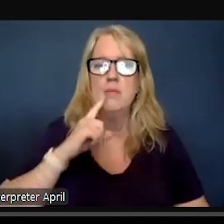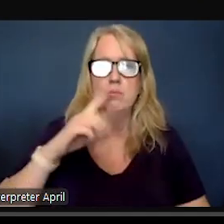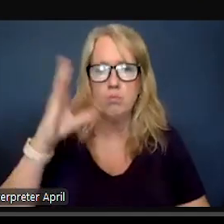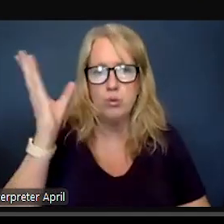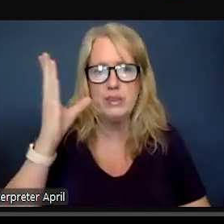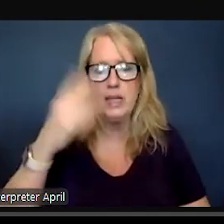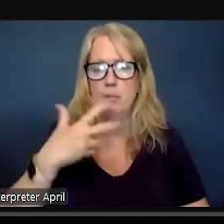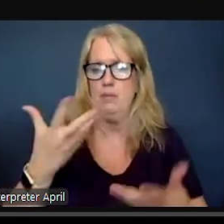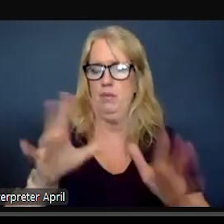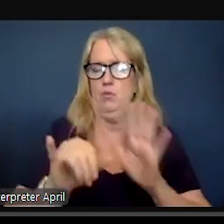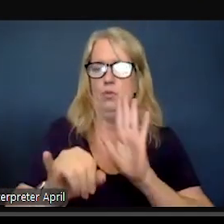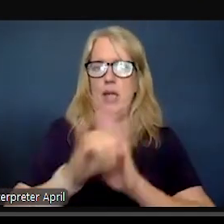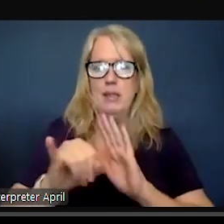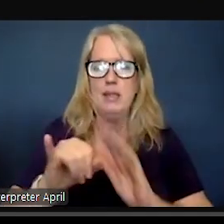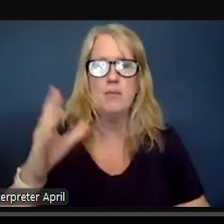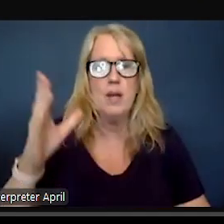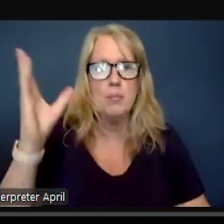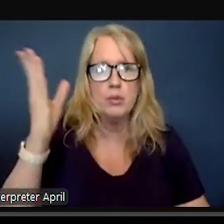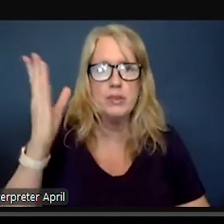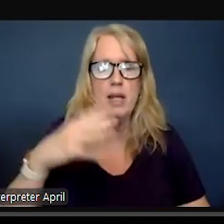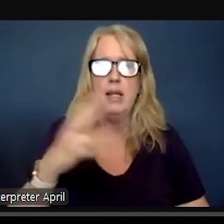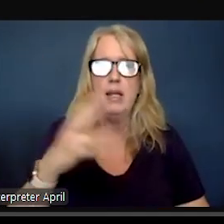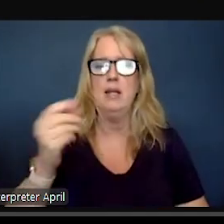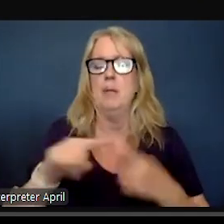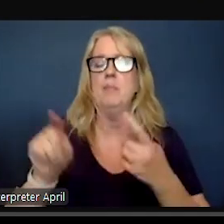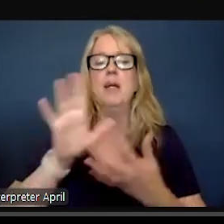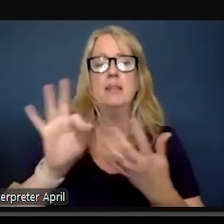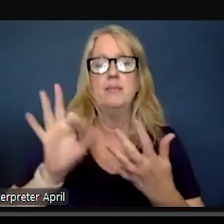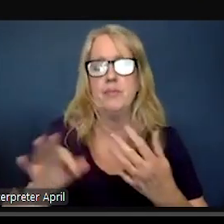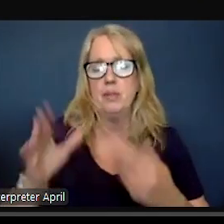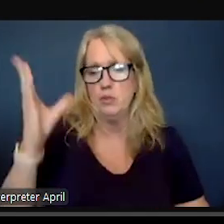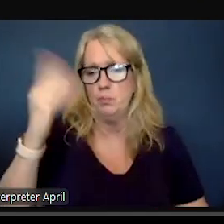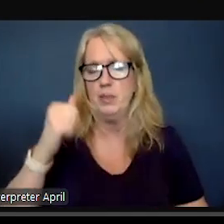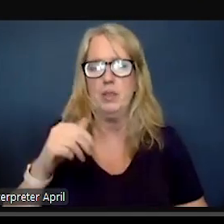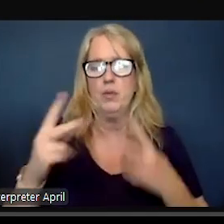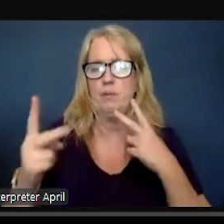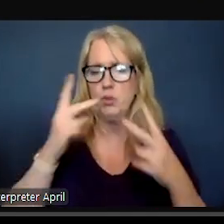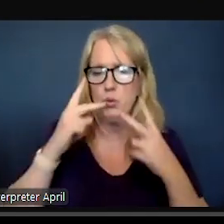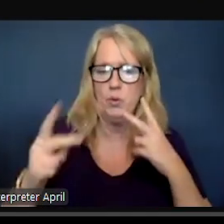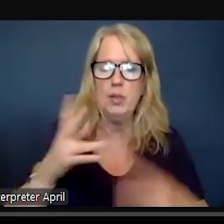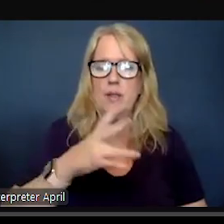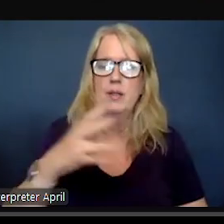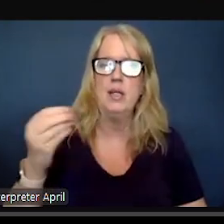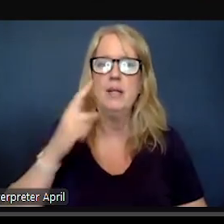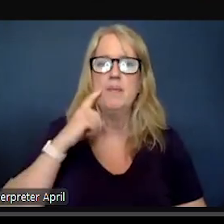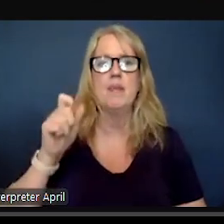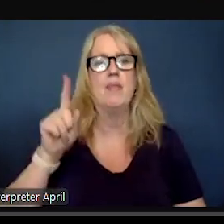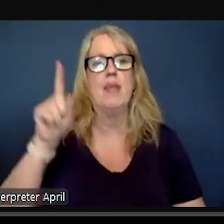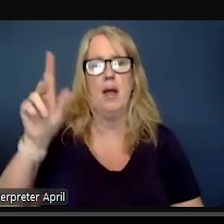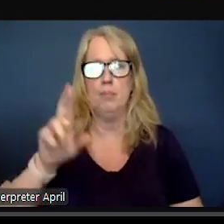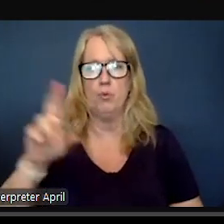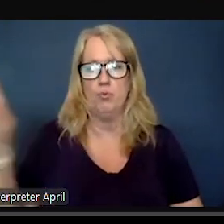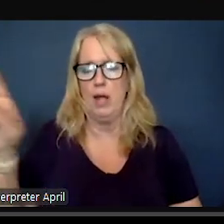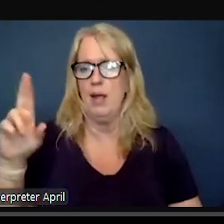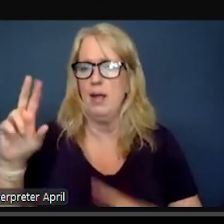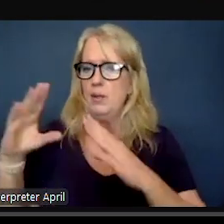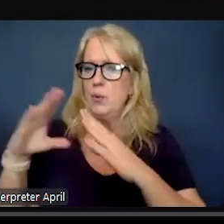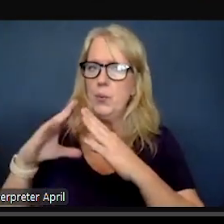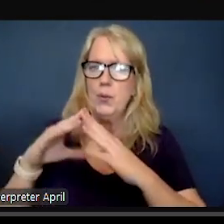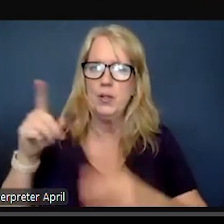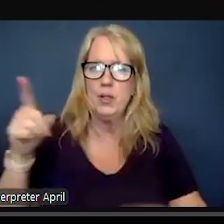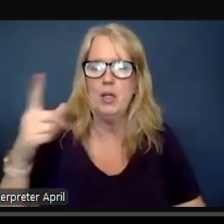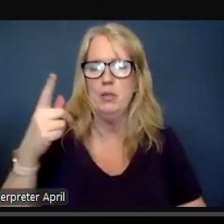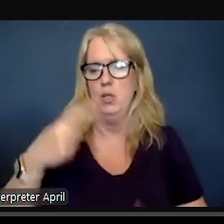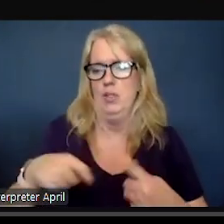and have been identified to present. You can select speaker view, which is in the upper right-hand corner. And that's instead